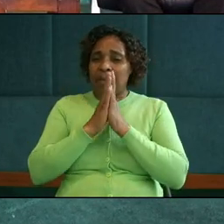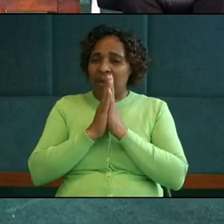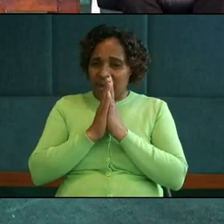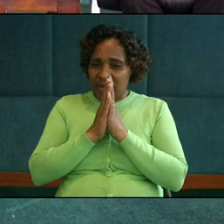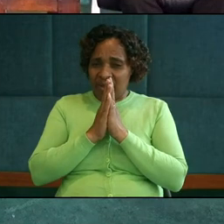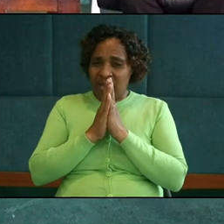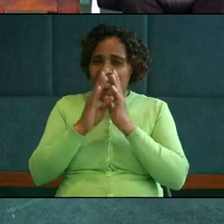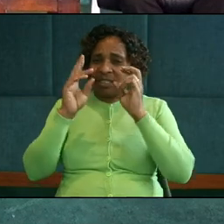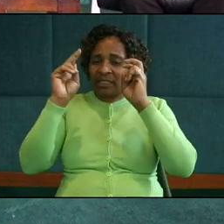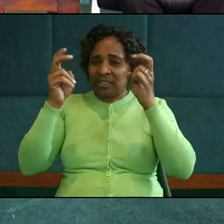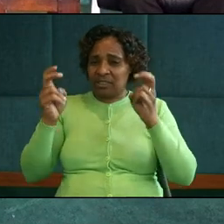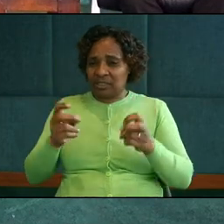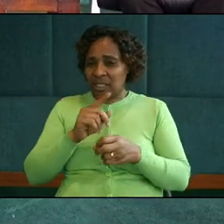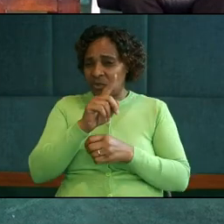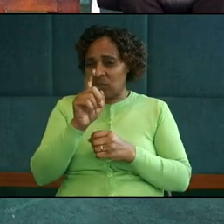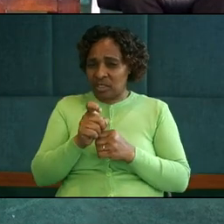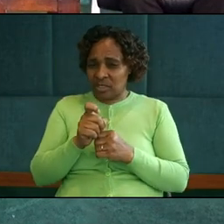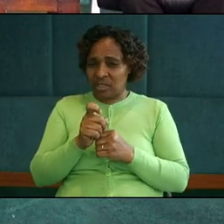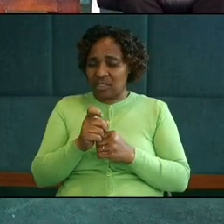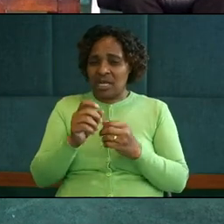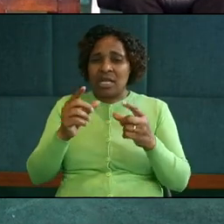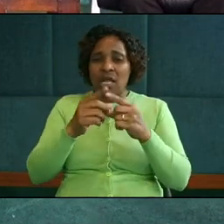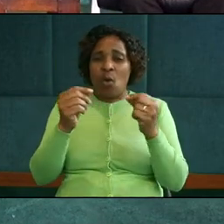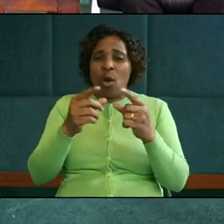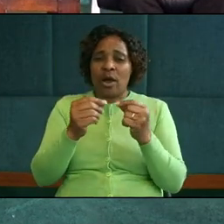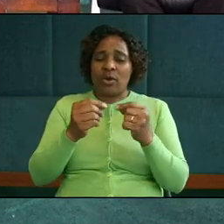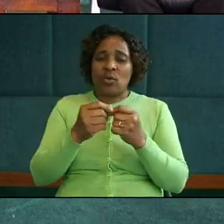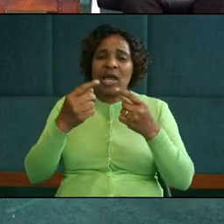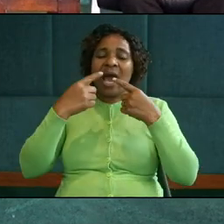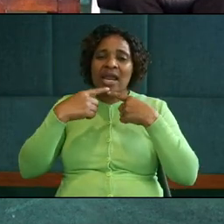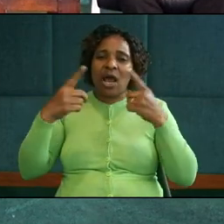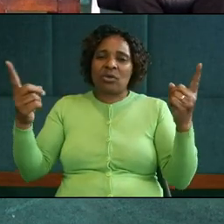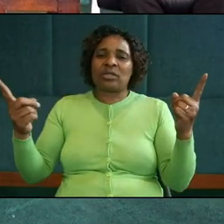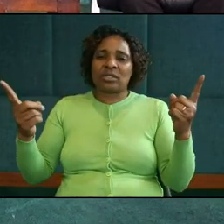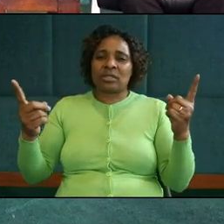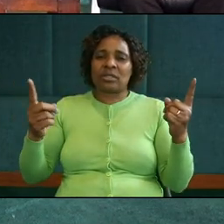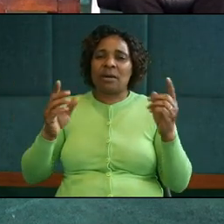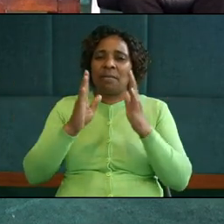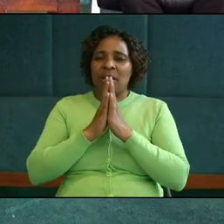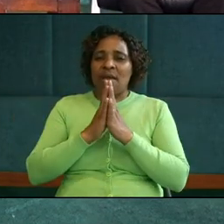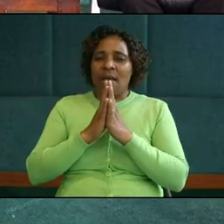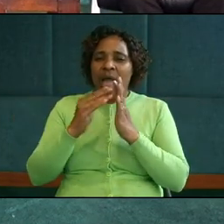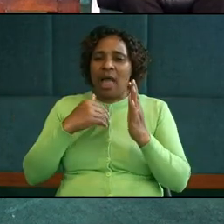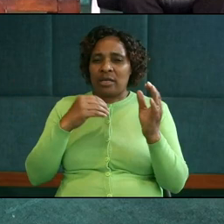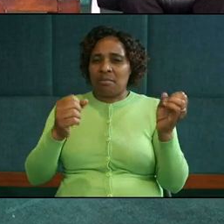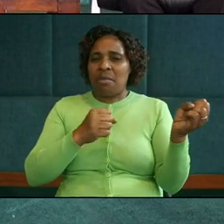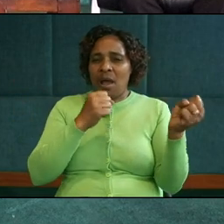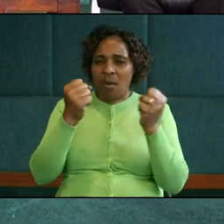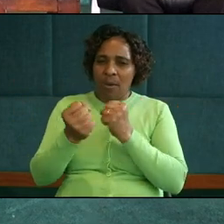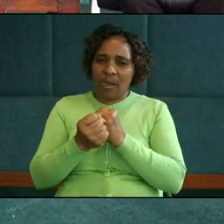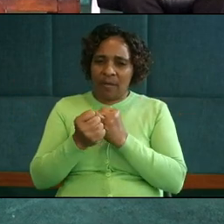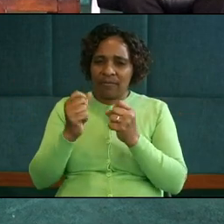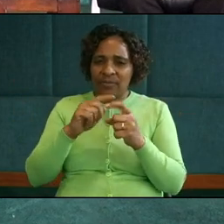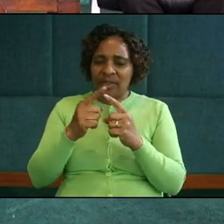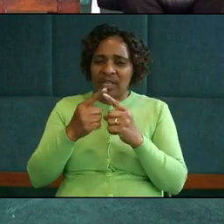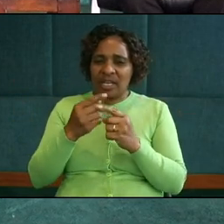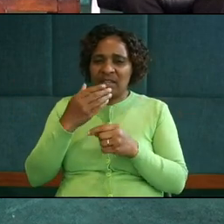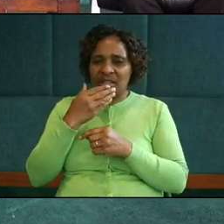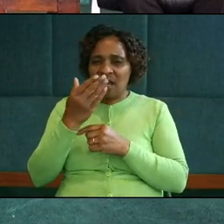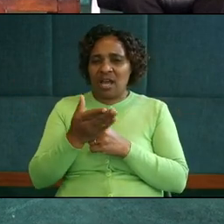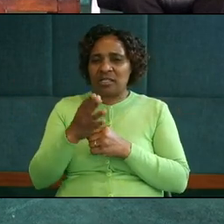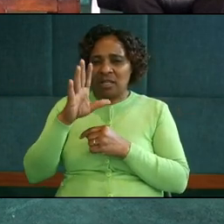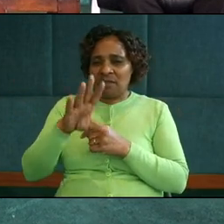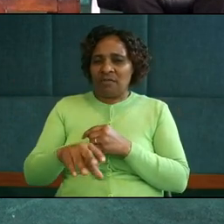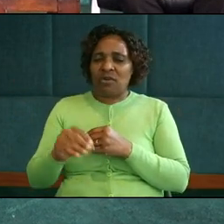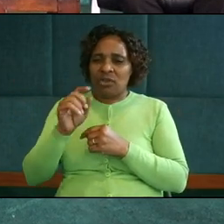of course, the title isn't a question. It's a statement. Mm-hmm. We are declaring that prayer has power. Now the question is how? And then the answer I found